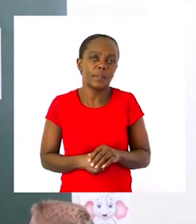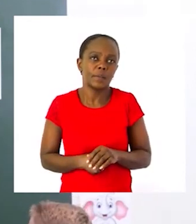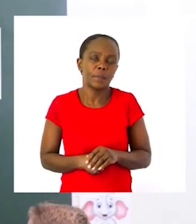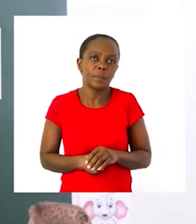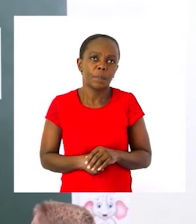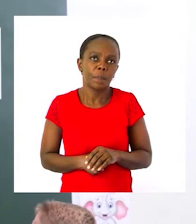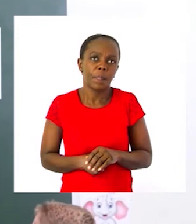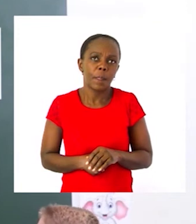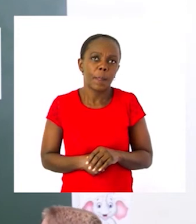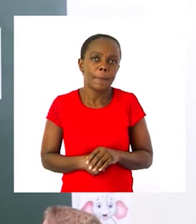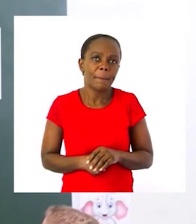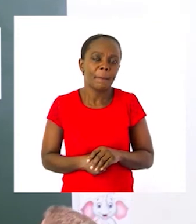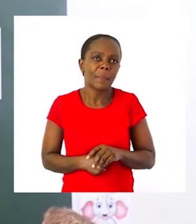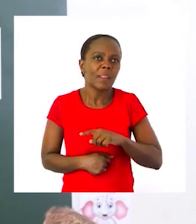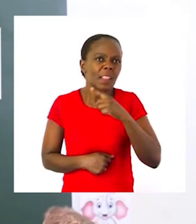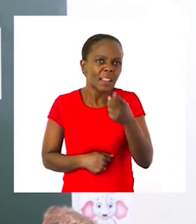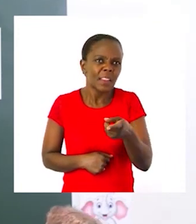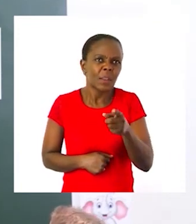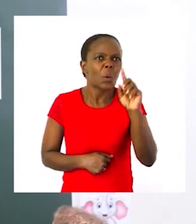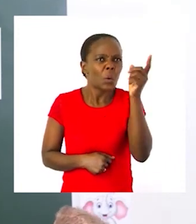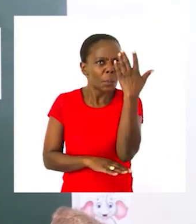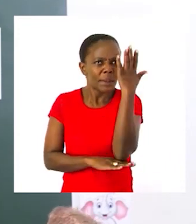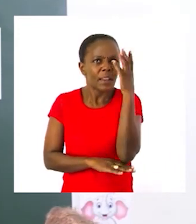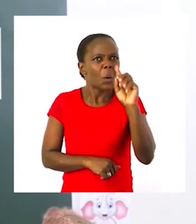places. What is the next picture?